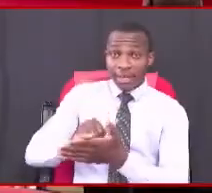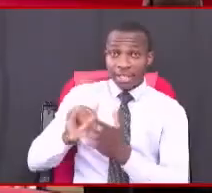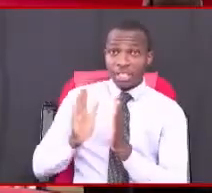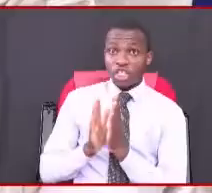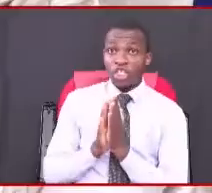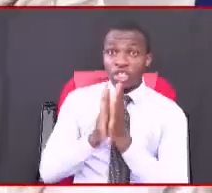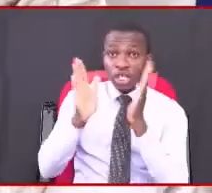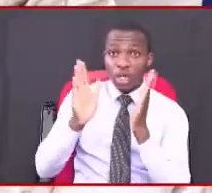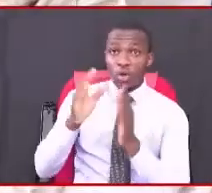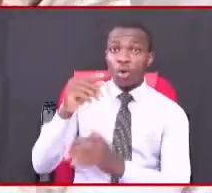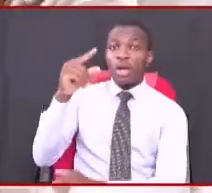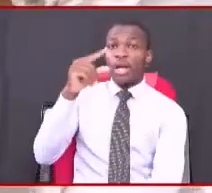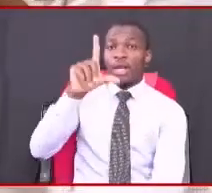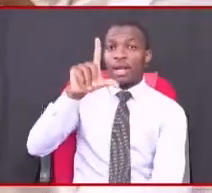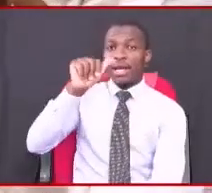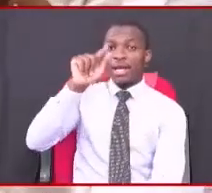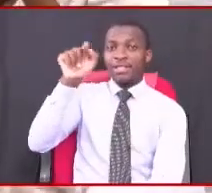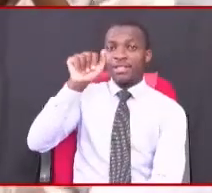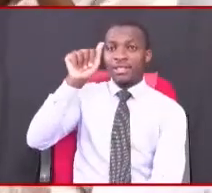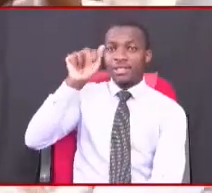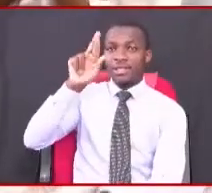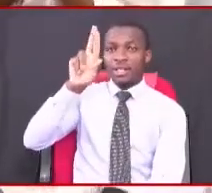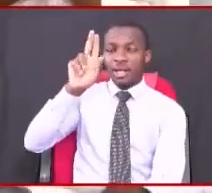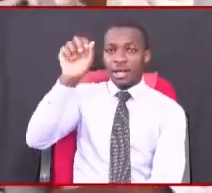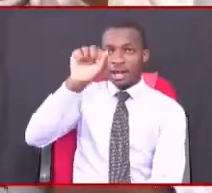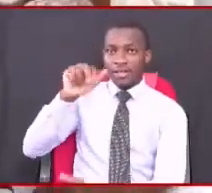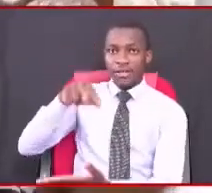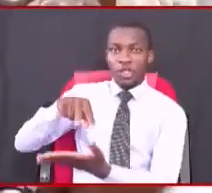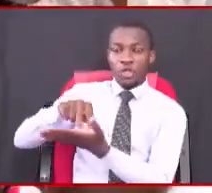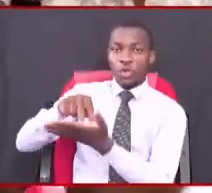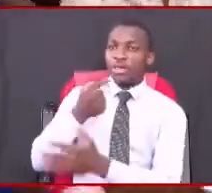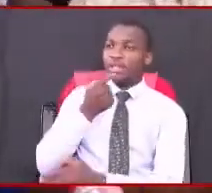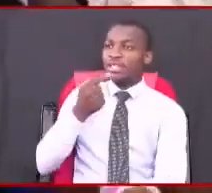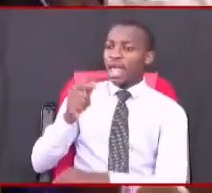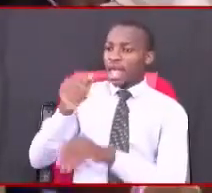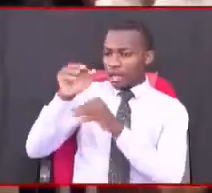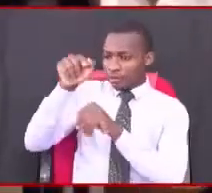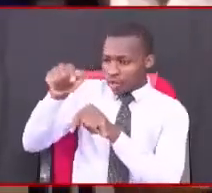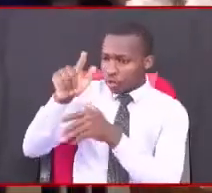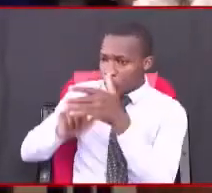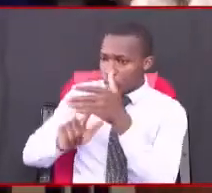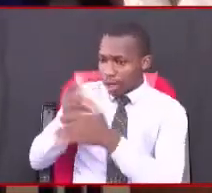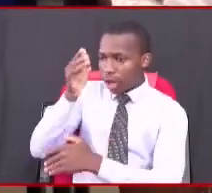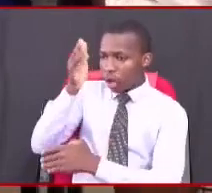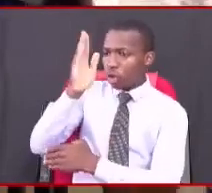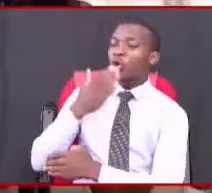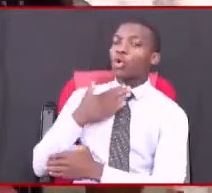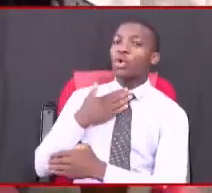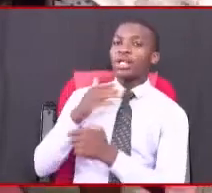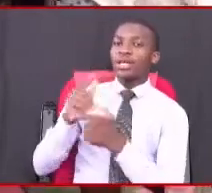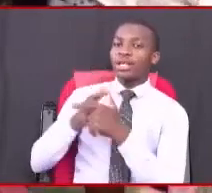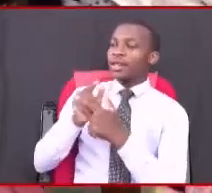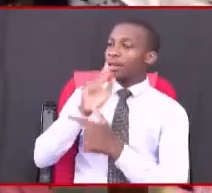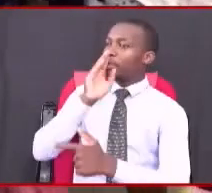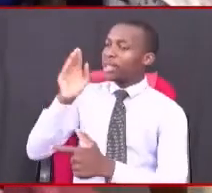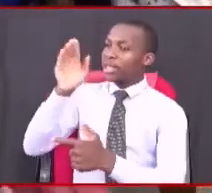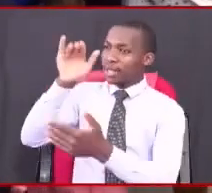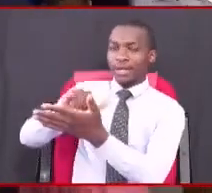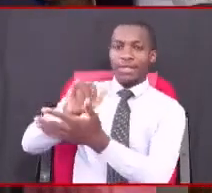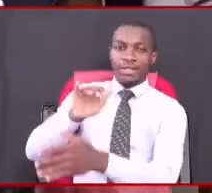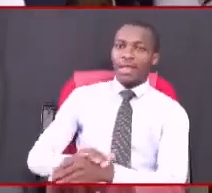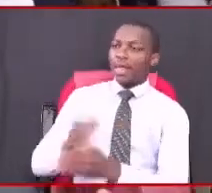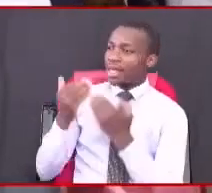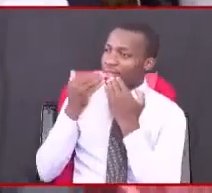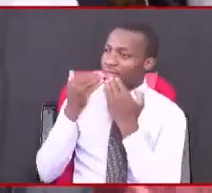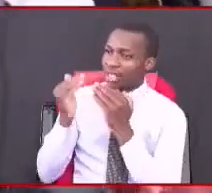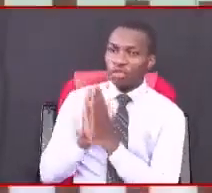Mbegwa stood up. He said, if this is what God wants, so be it. Thank you, General, for saying